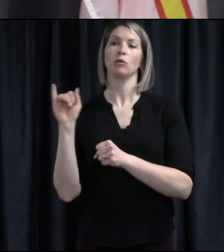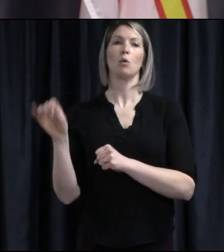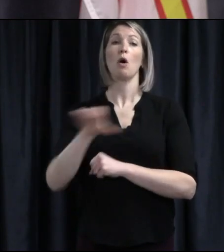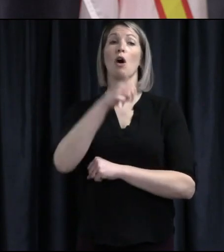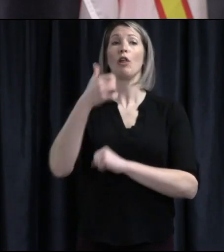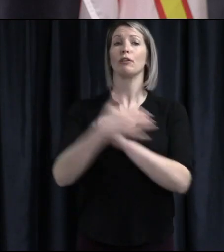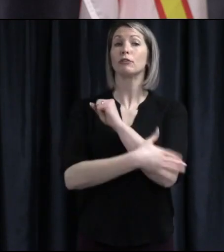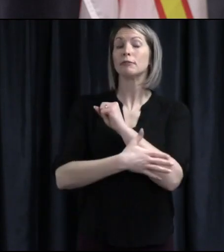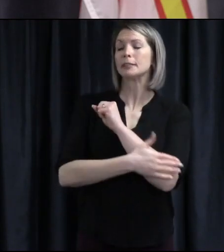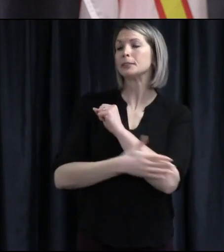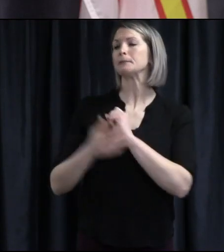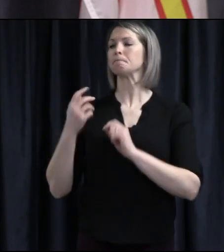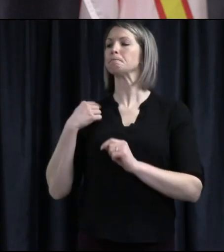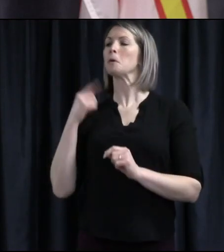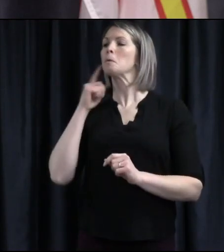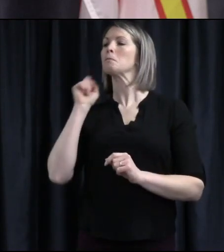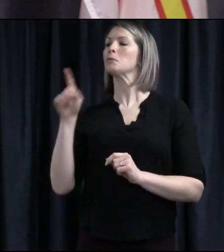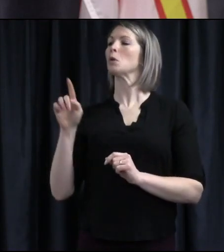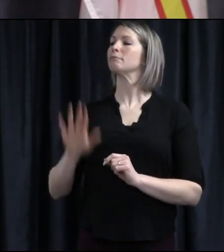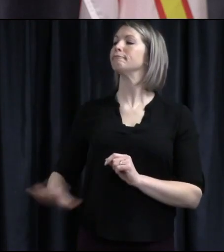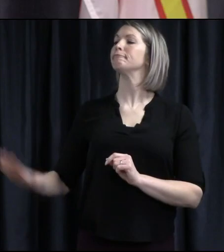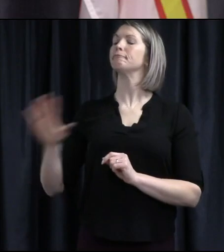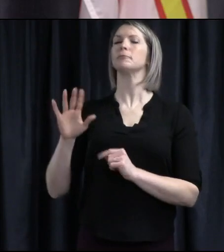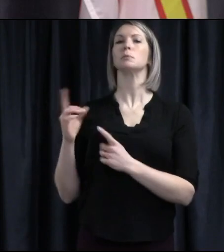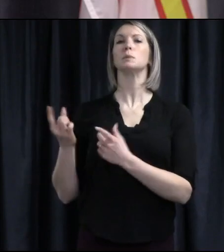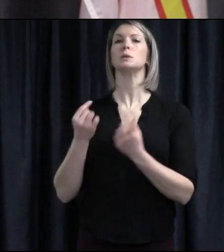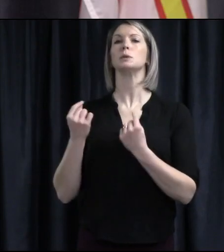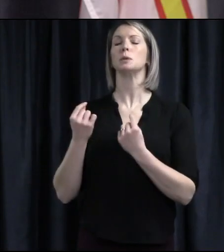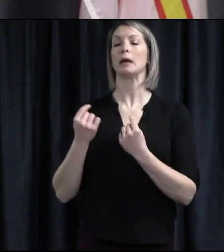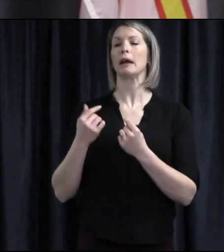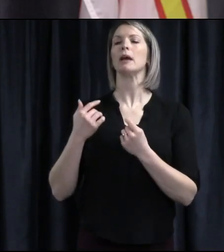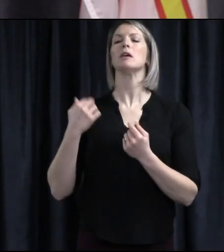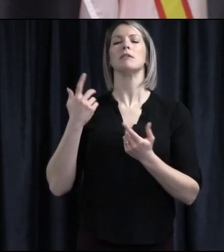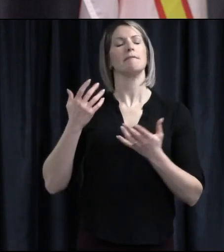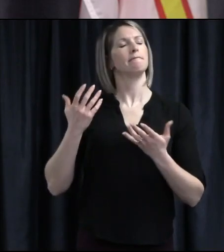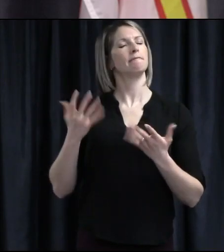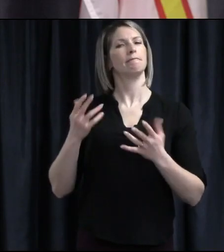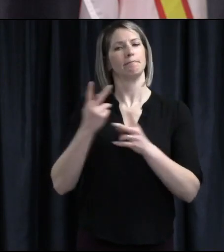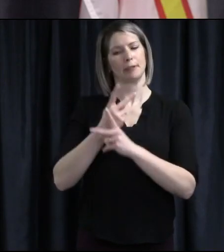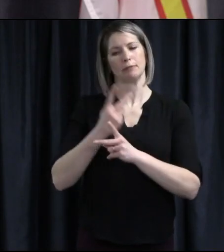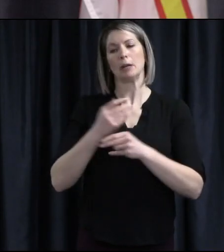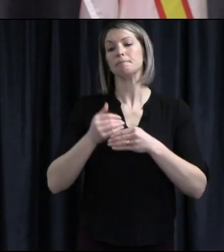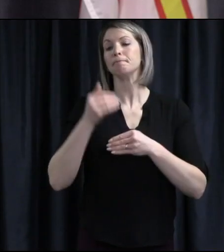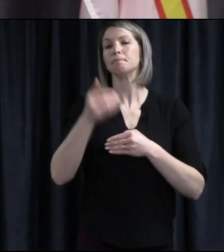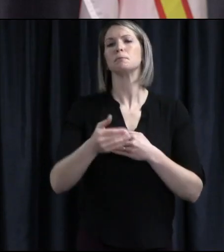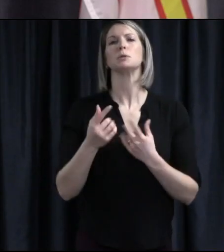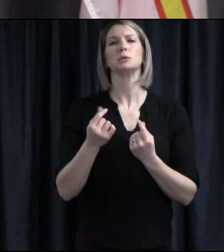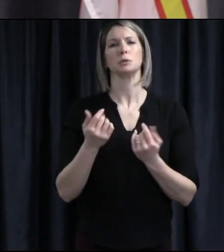to determine what our response should be and what our next action should be.